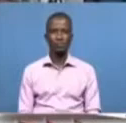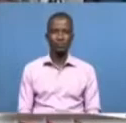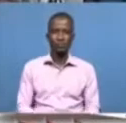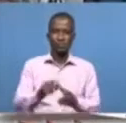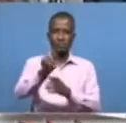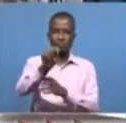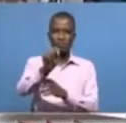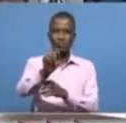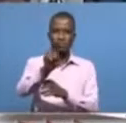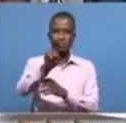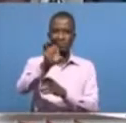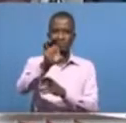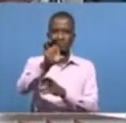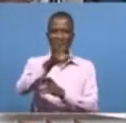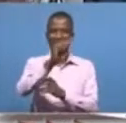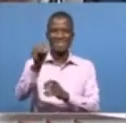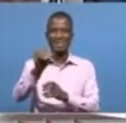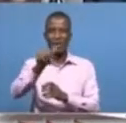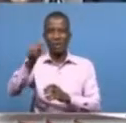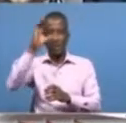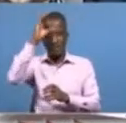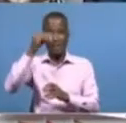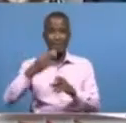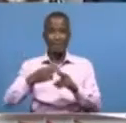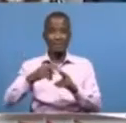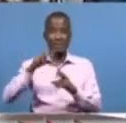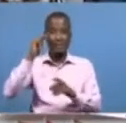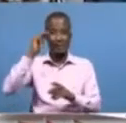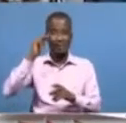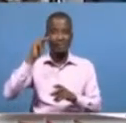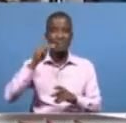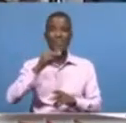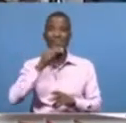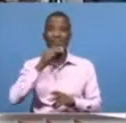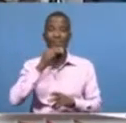TDC and Musa against Atap Balfour,